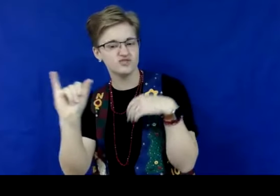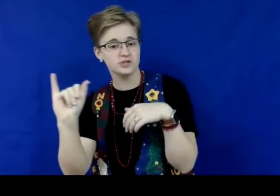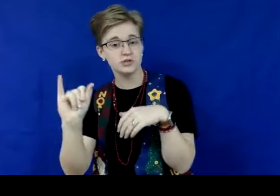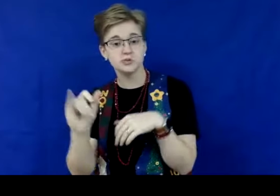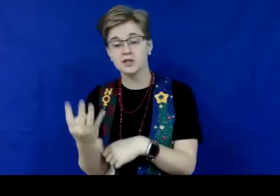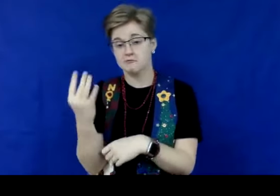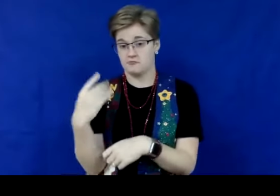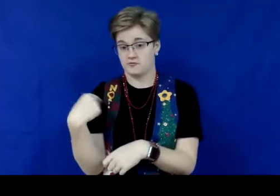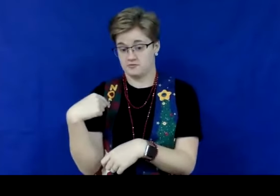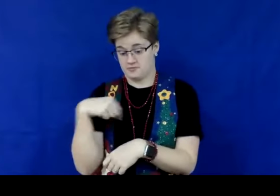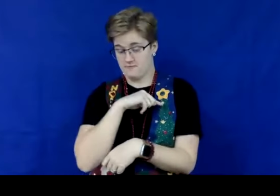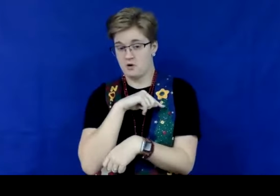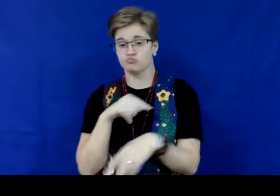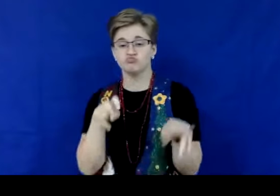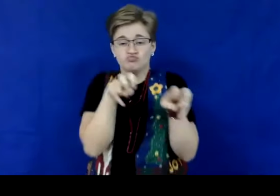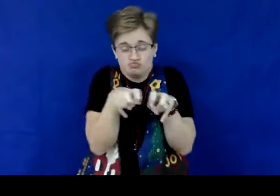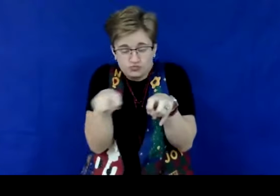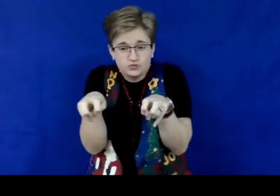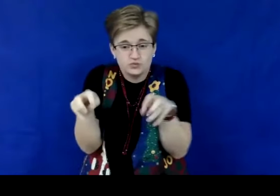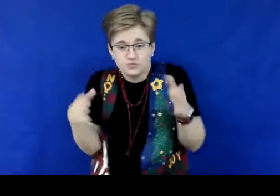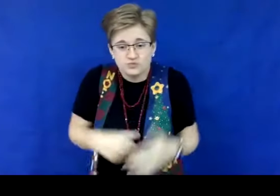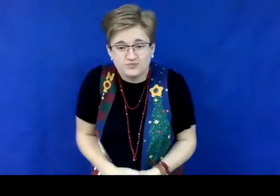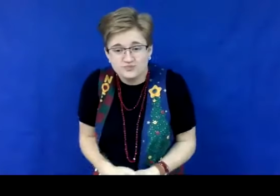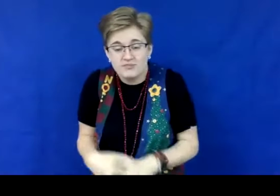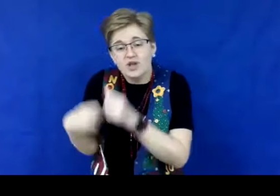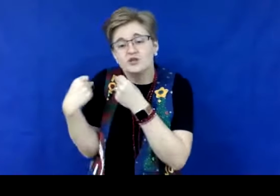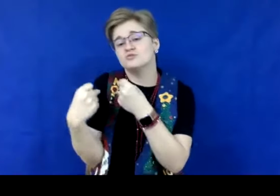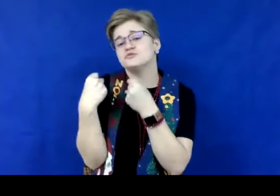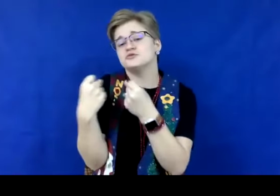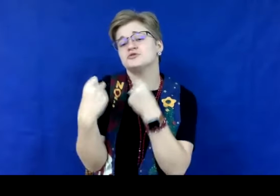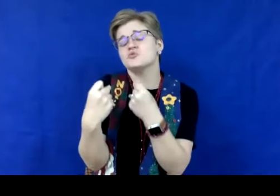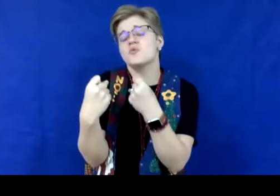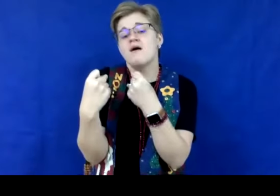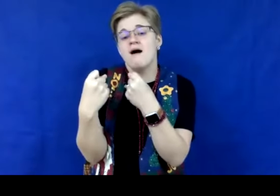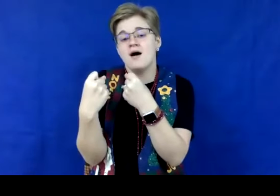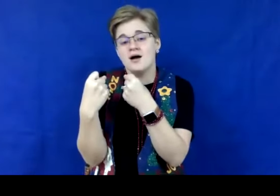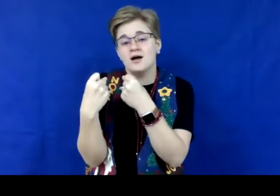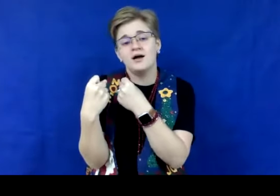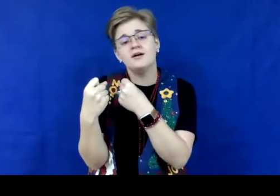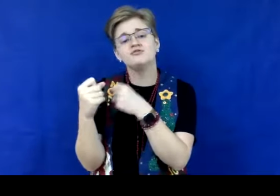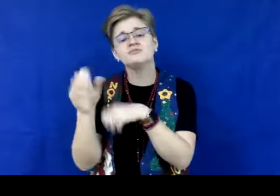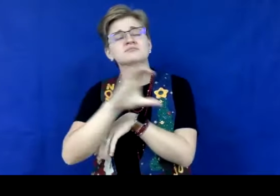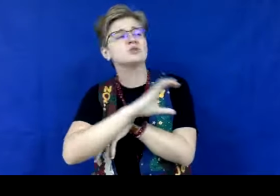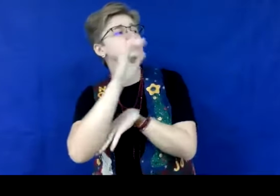seat. We drive through the bright Christmas streets to where the dark and quiet begin.